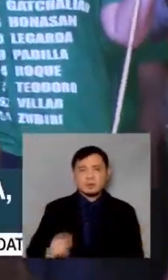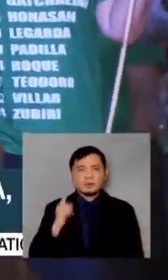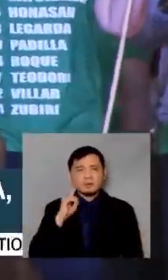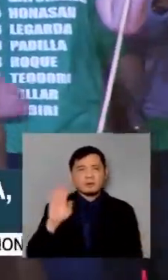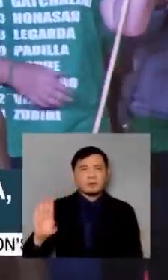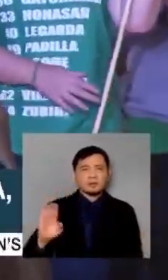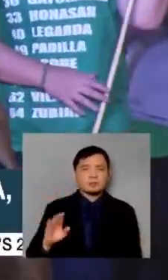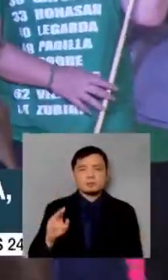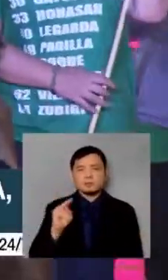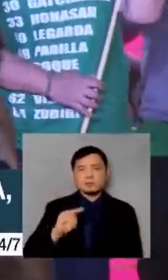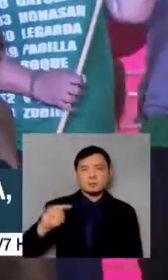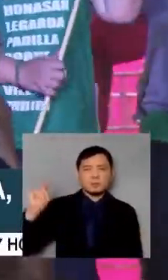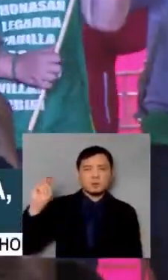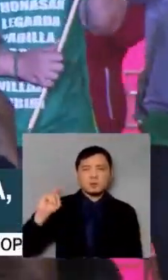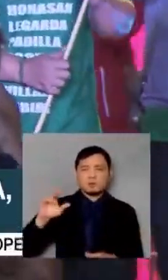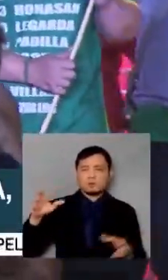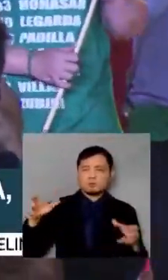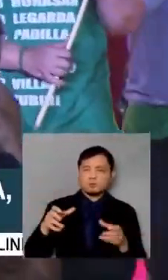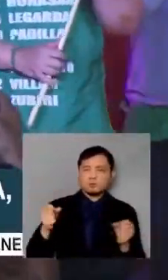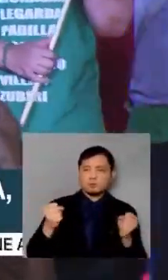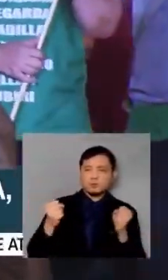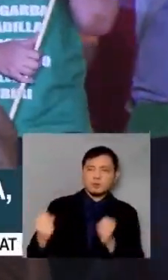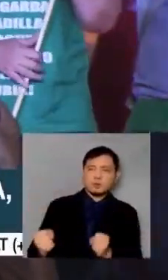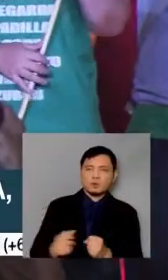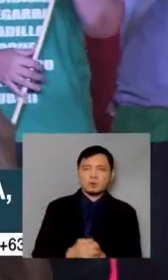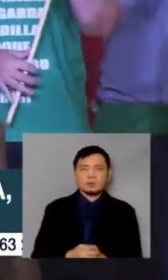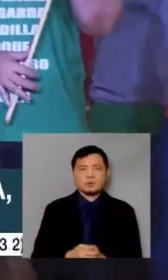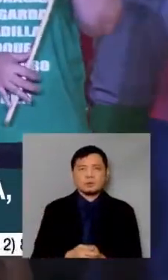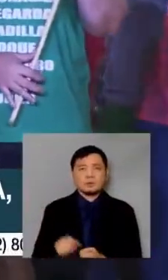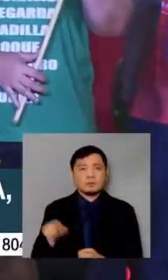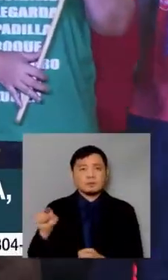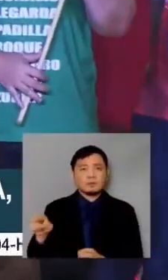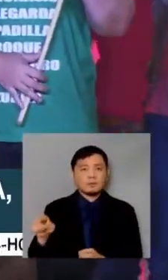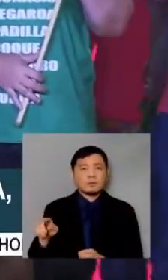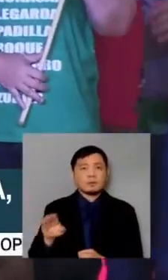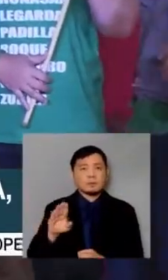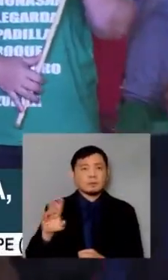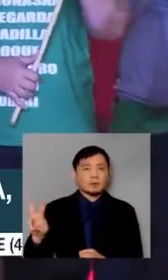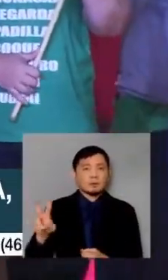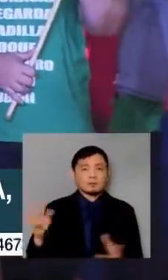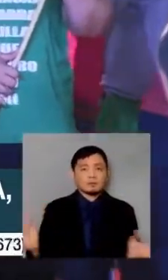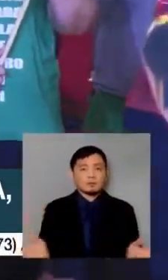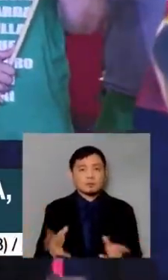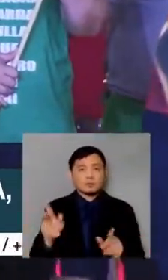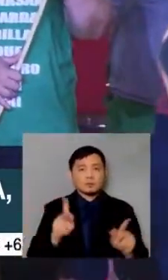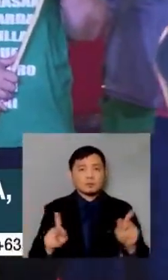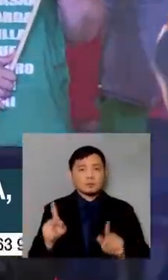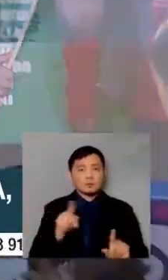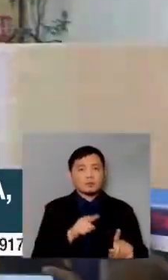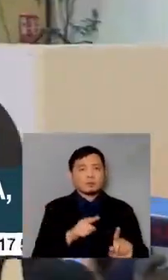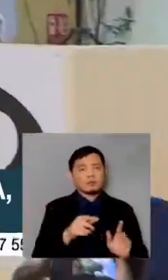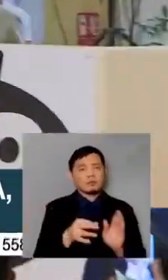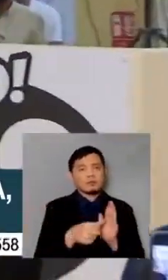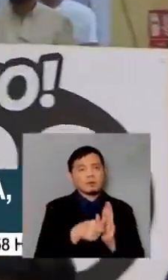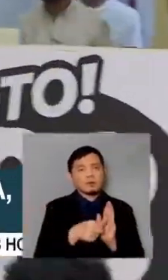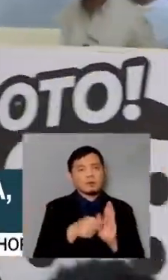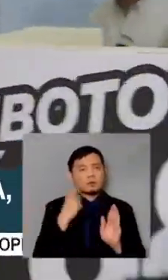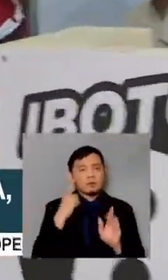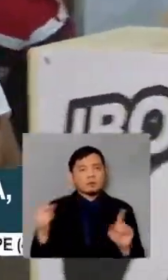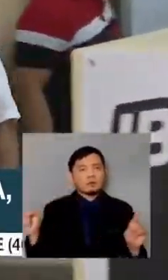North. There, the late dictator's son urged his supporters to also vote for his running mate, Davao City Mayor Sara